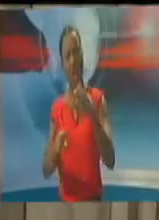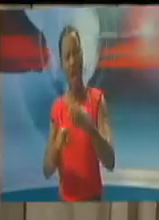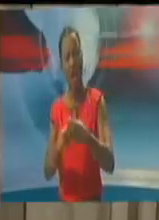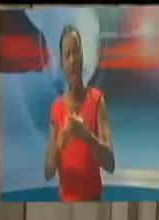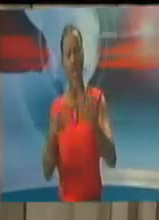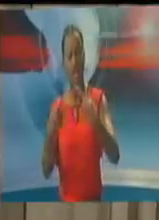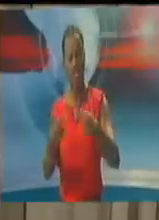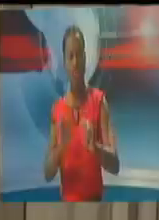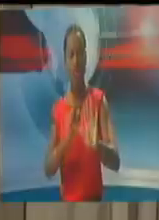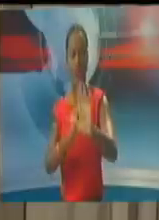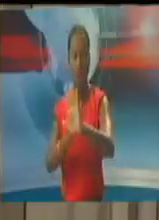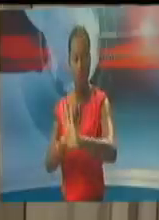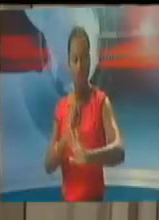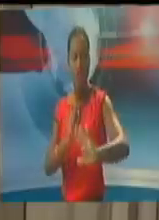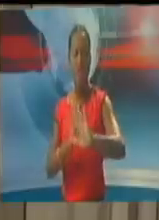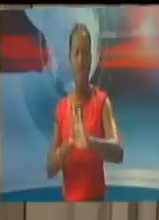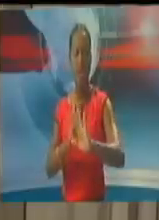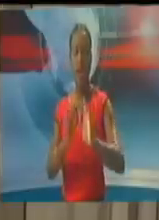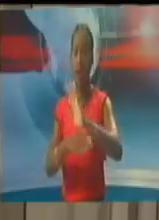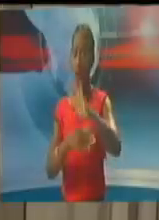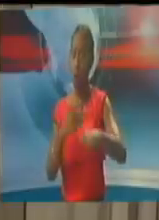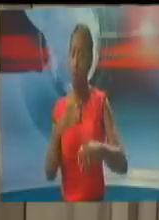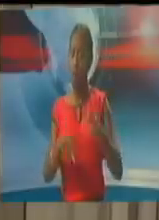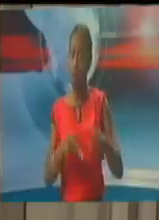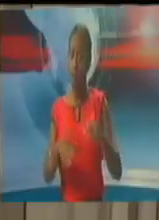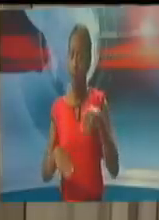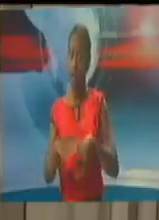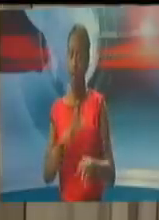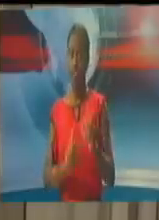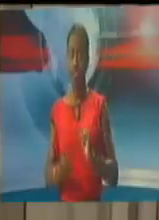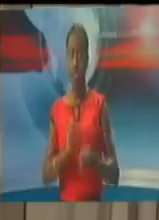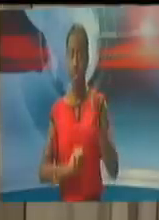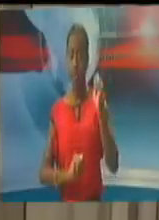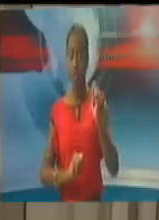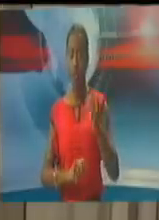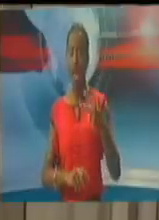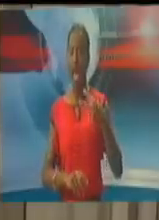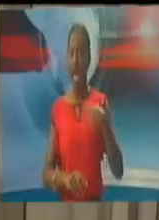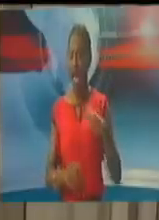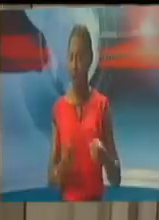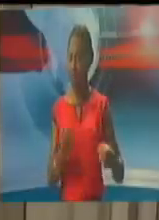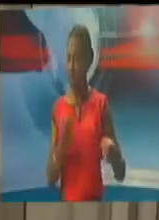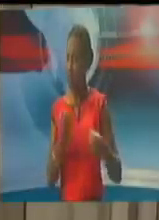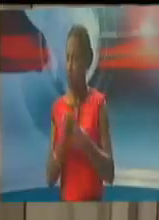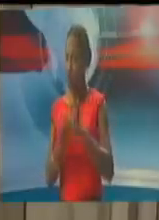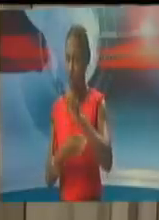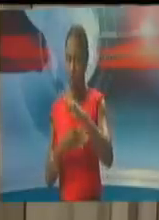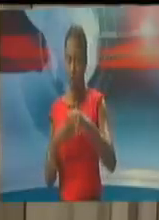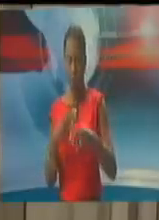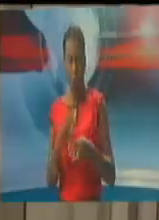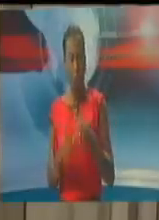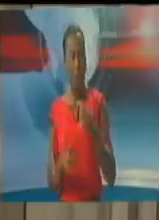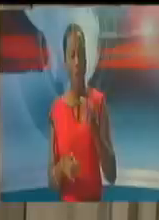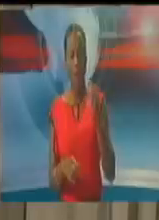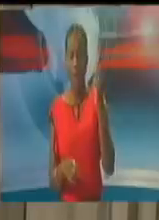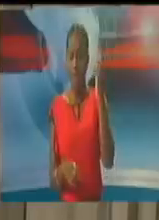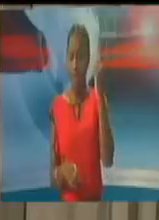and Tobago, safe. Continue. You have the support of the civic-minded and right-minded citizens of Trinidad and